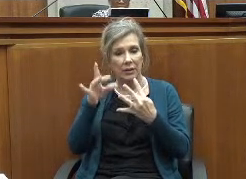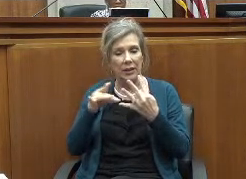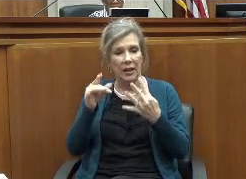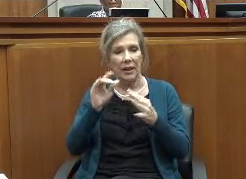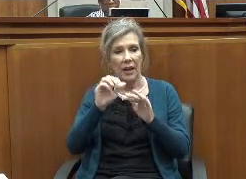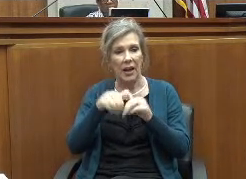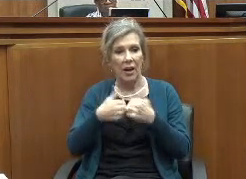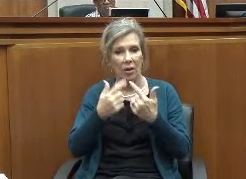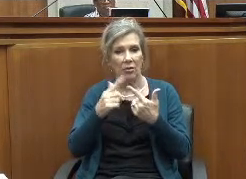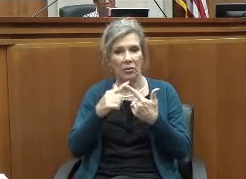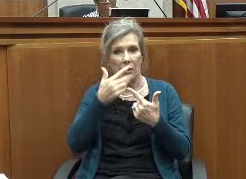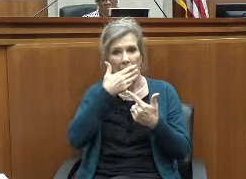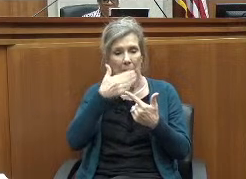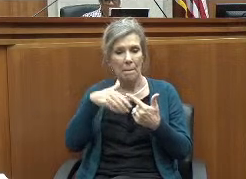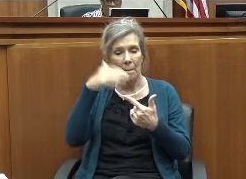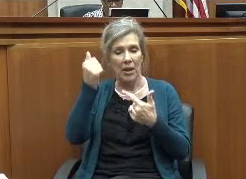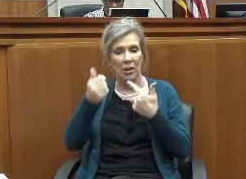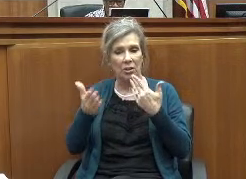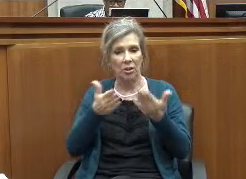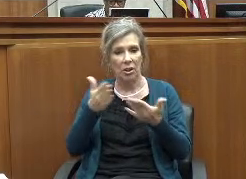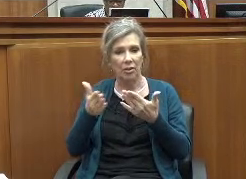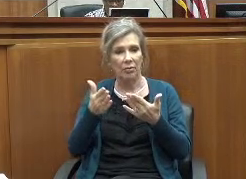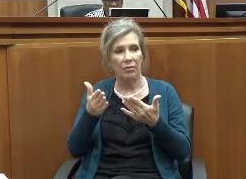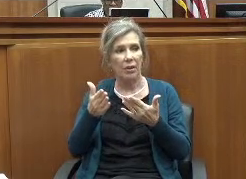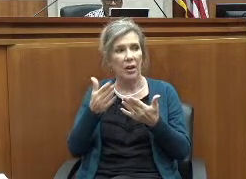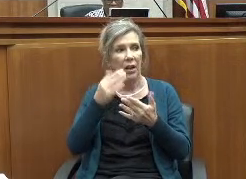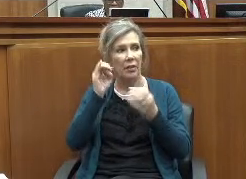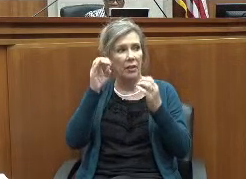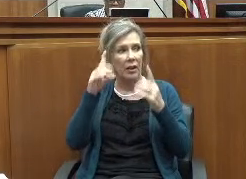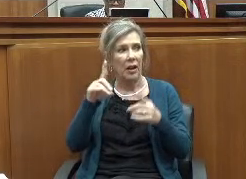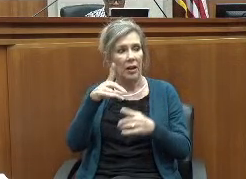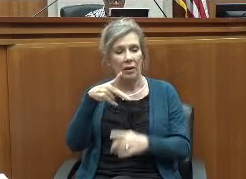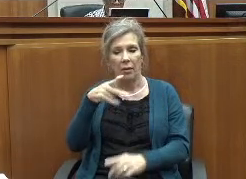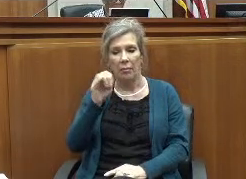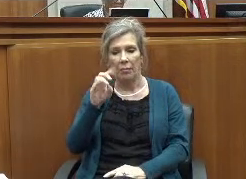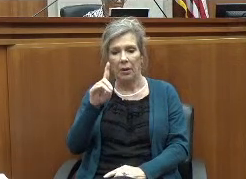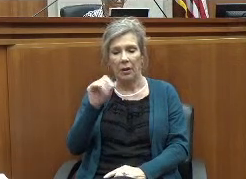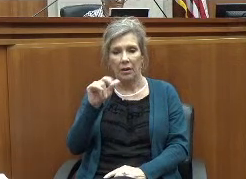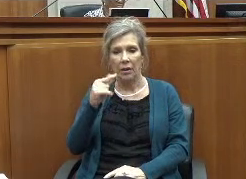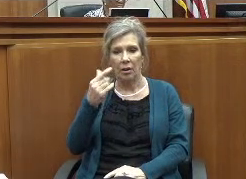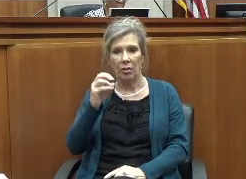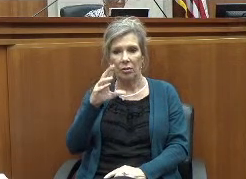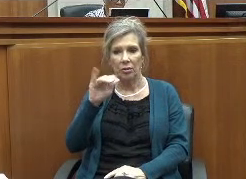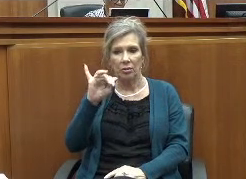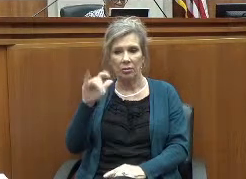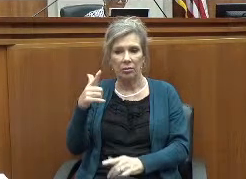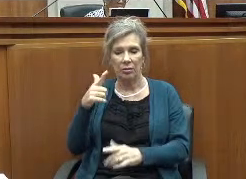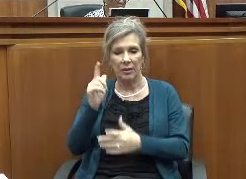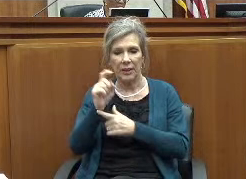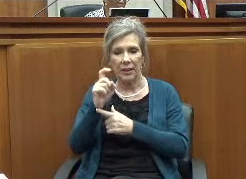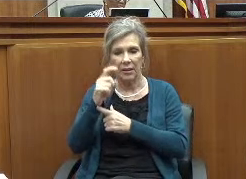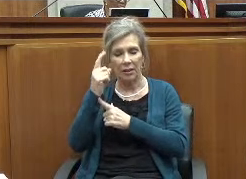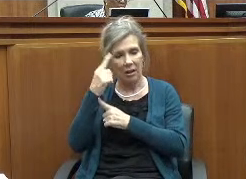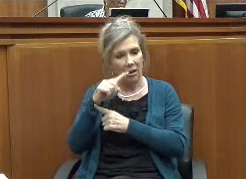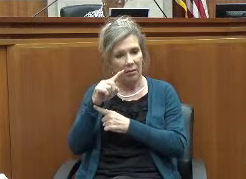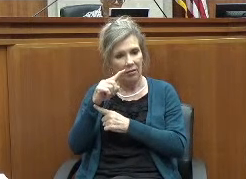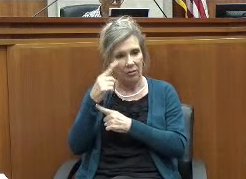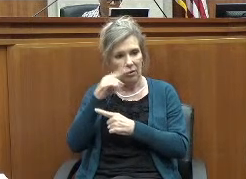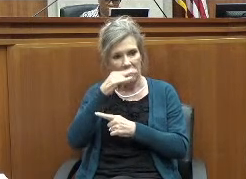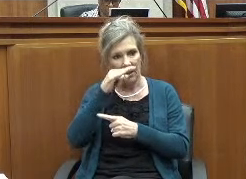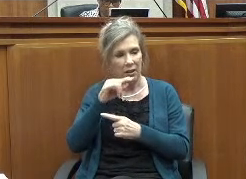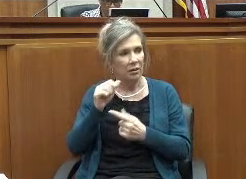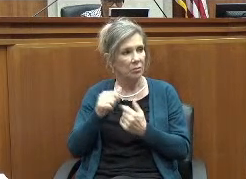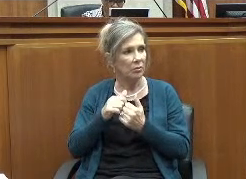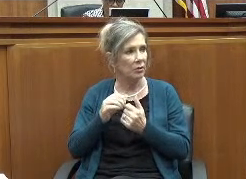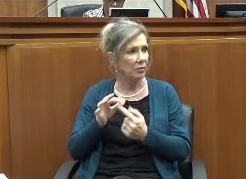serve the educational and pedagogical needs of children and adolescents. Here in Louisiana, I